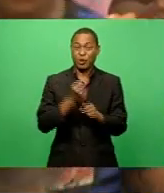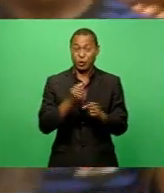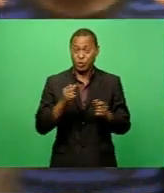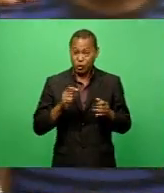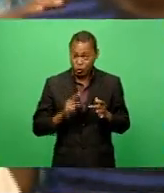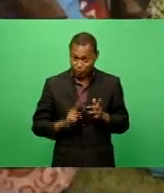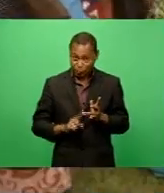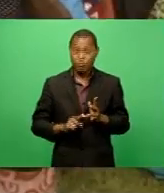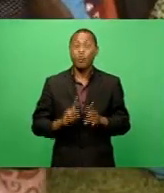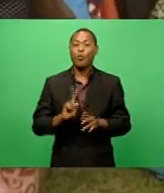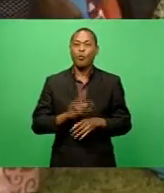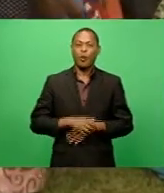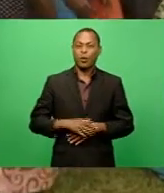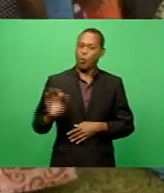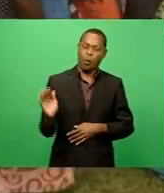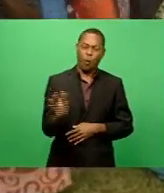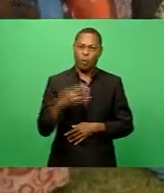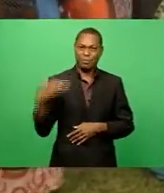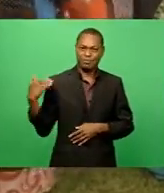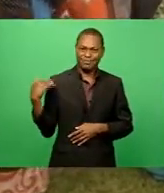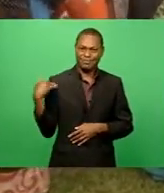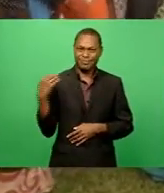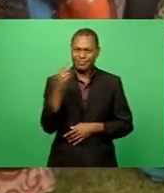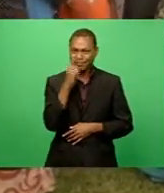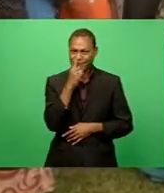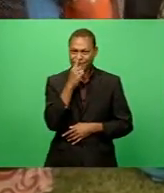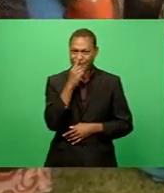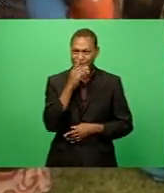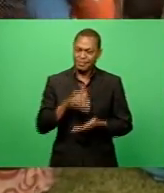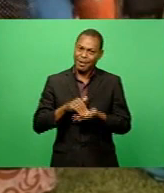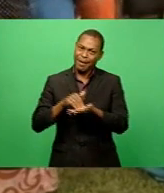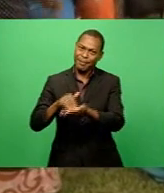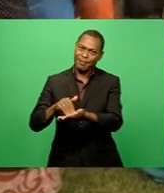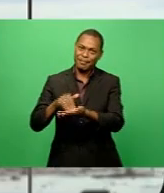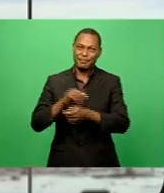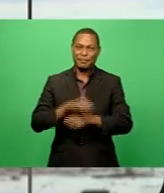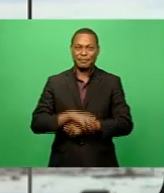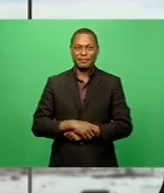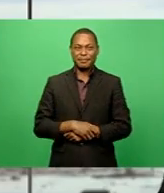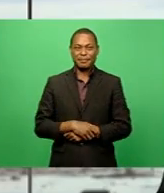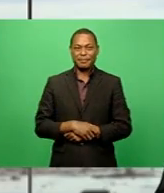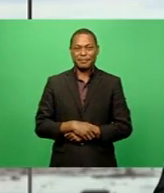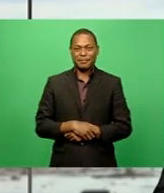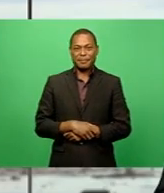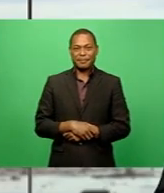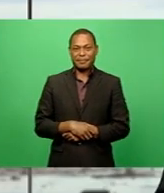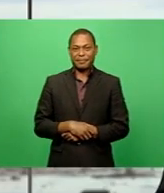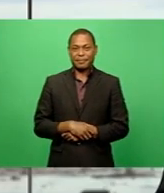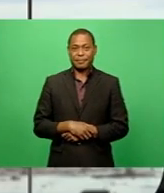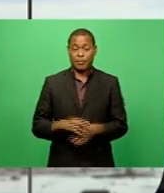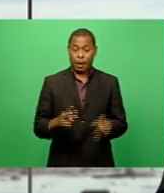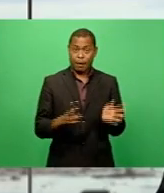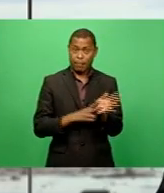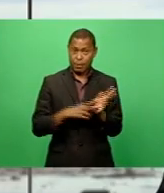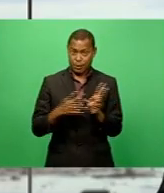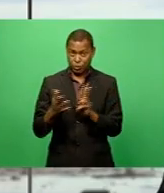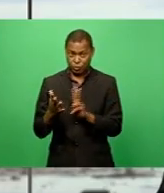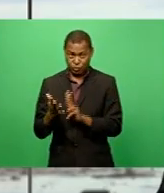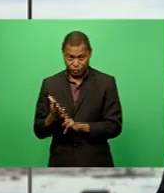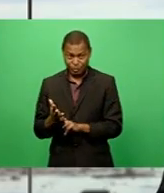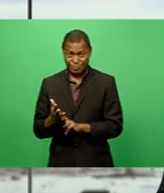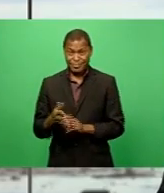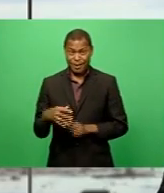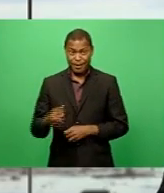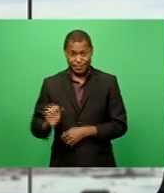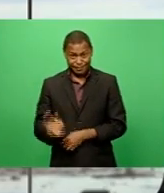affected Fijians in the next few days. Korey Tandulala, FBC News. Villagers of Dongea in